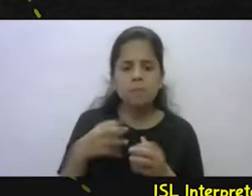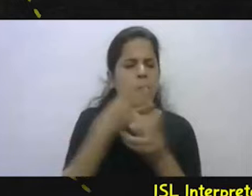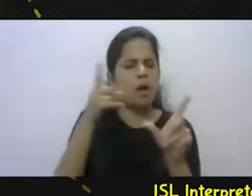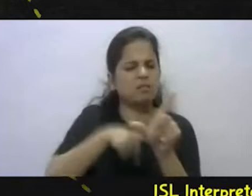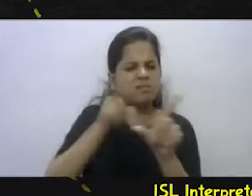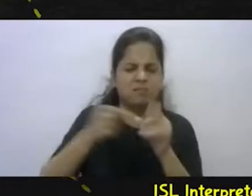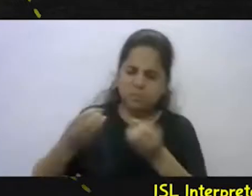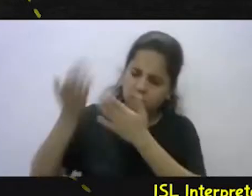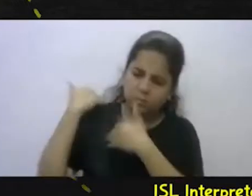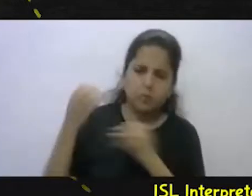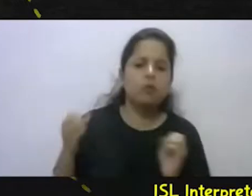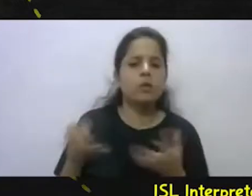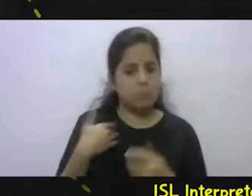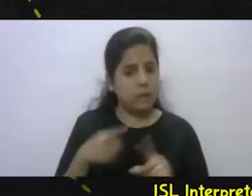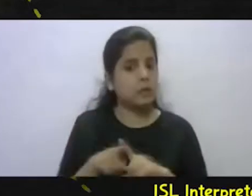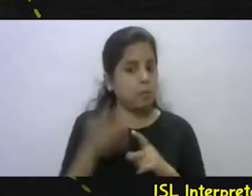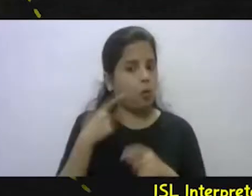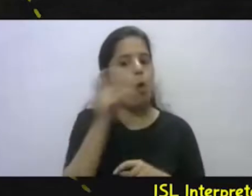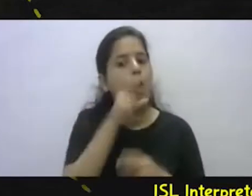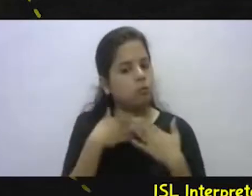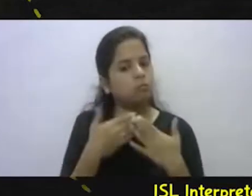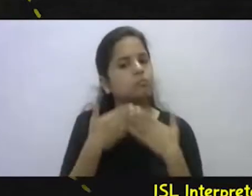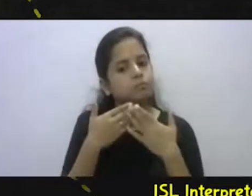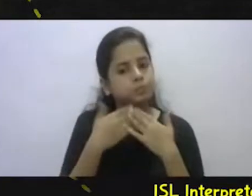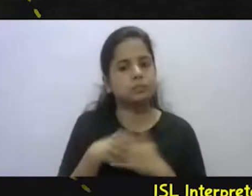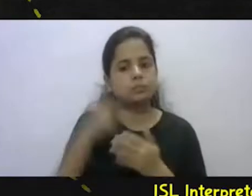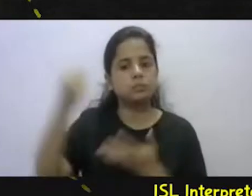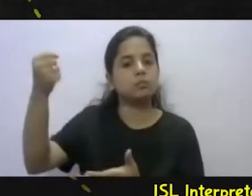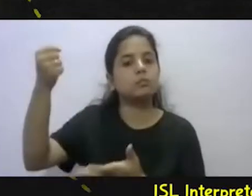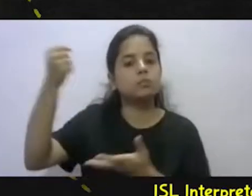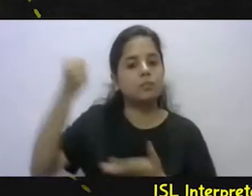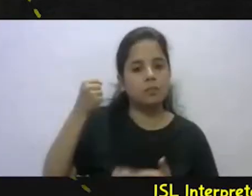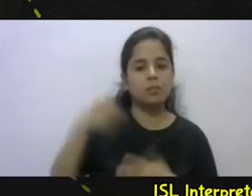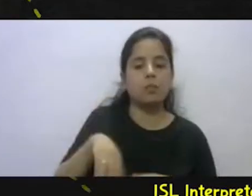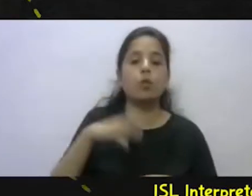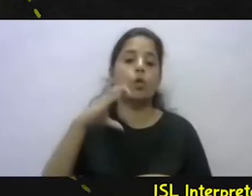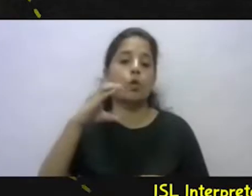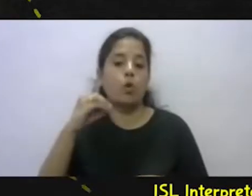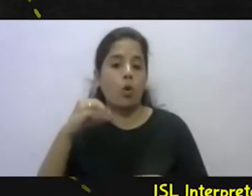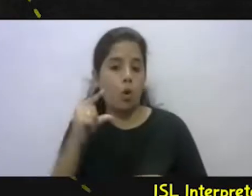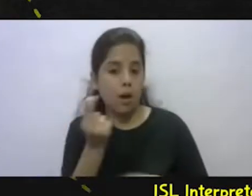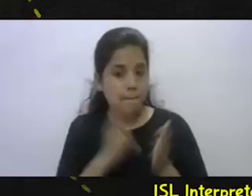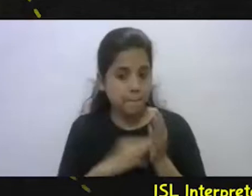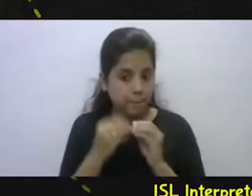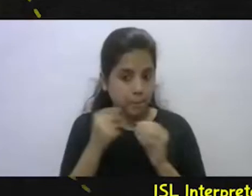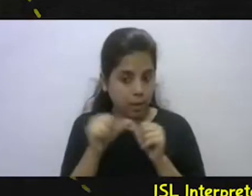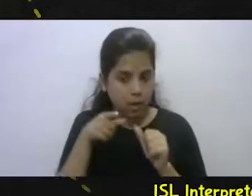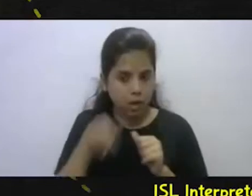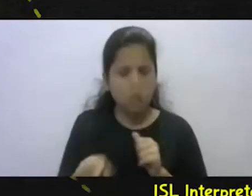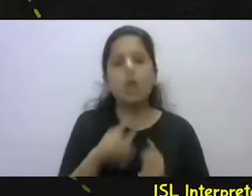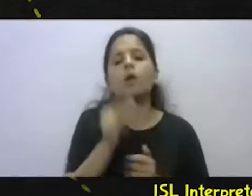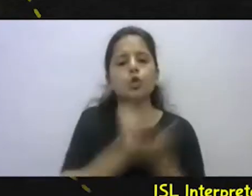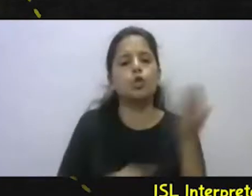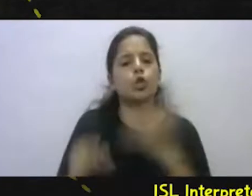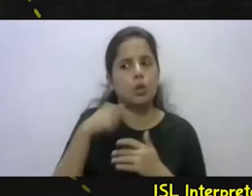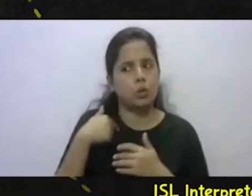ago when I was still an undergraduate student through a grant that I got from Columbia University's Center for Global Projects. At